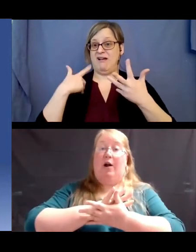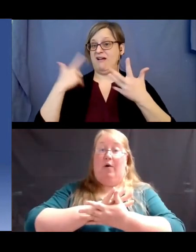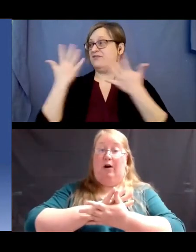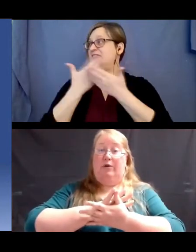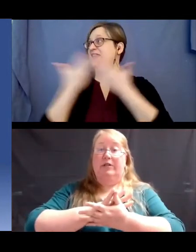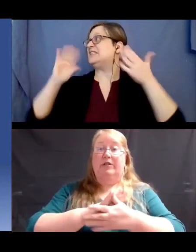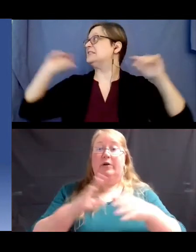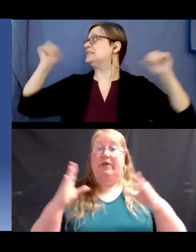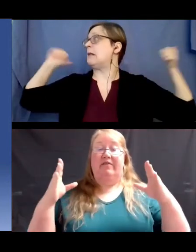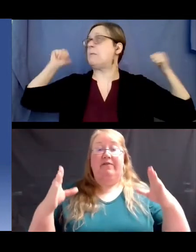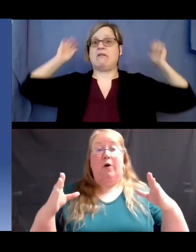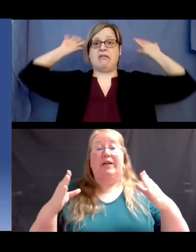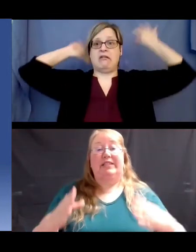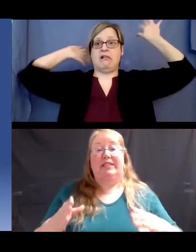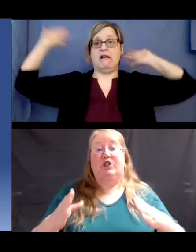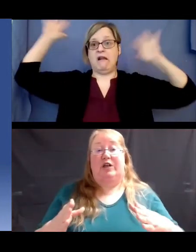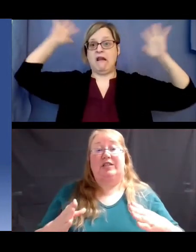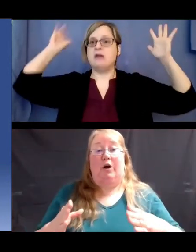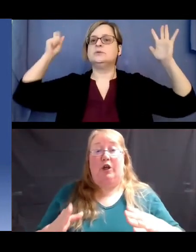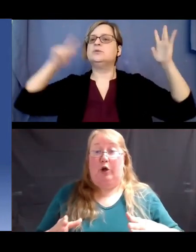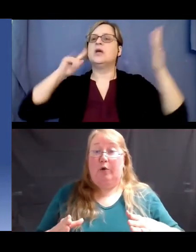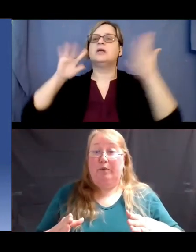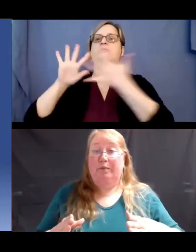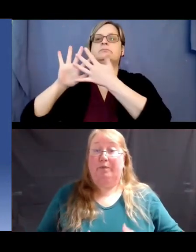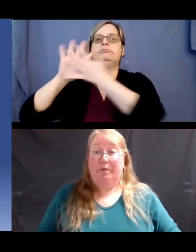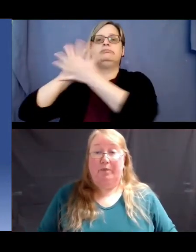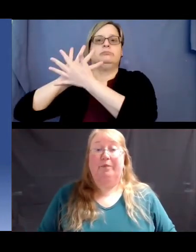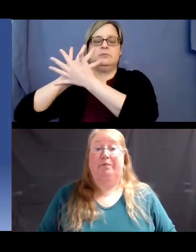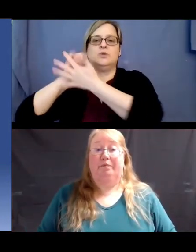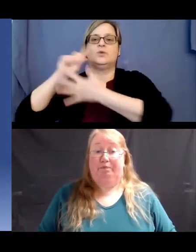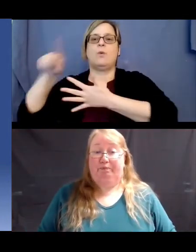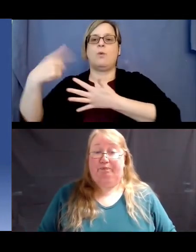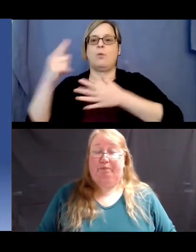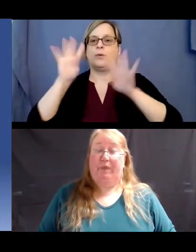the background so that it focuses just on you.